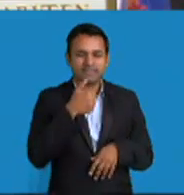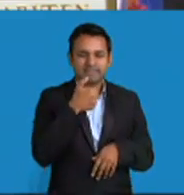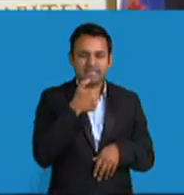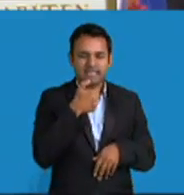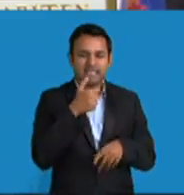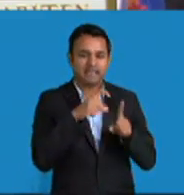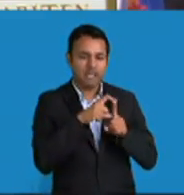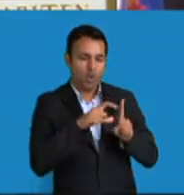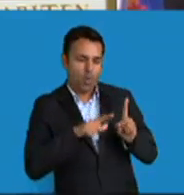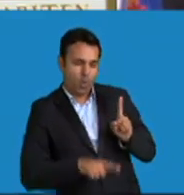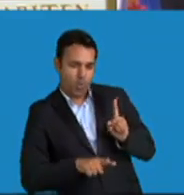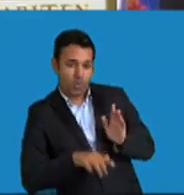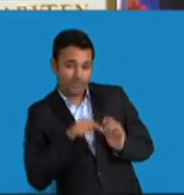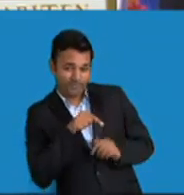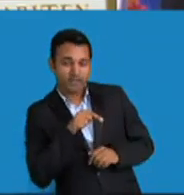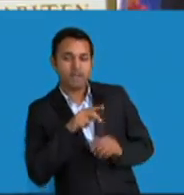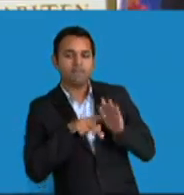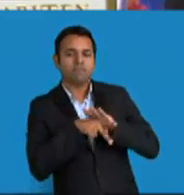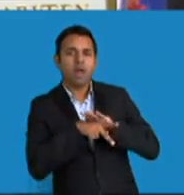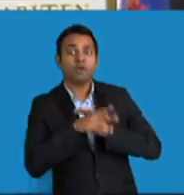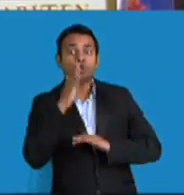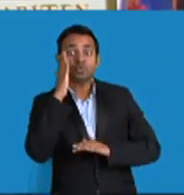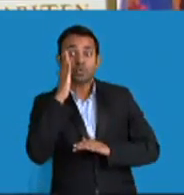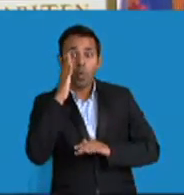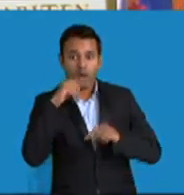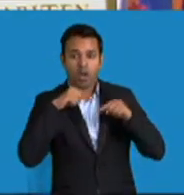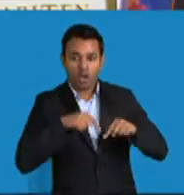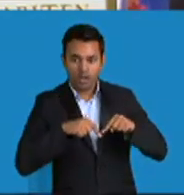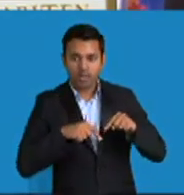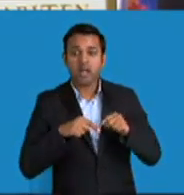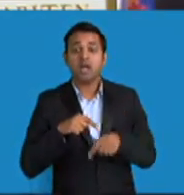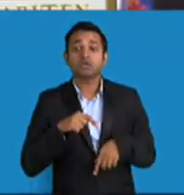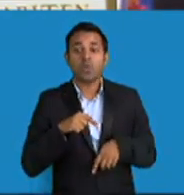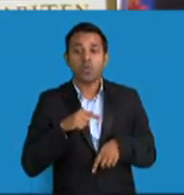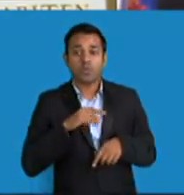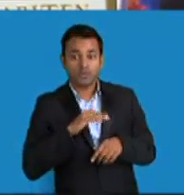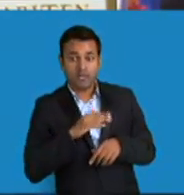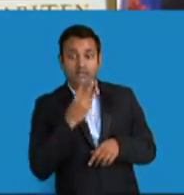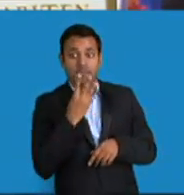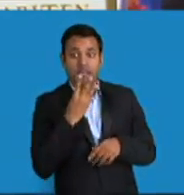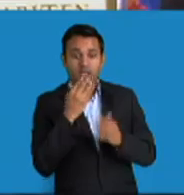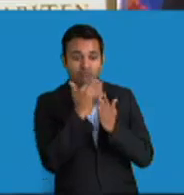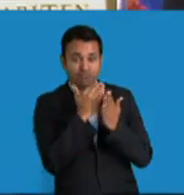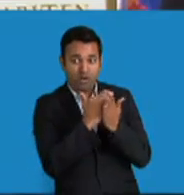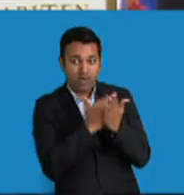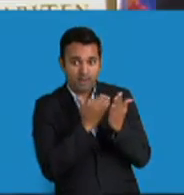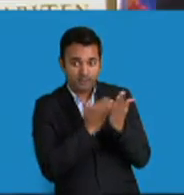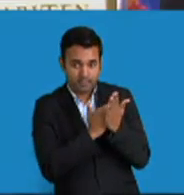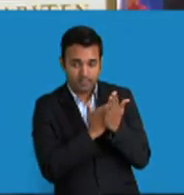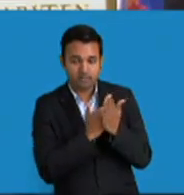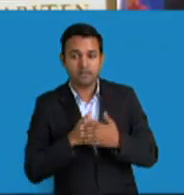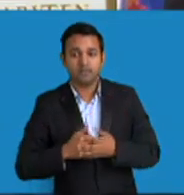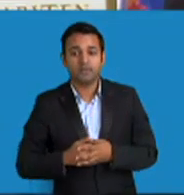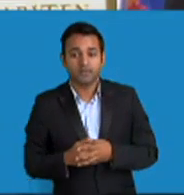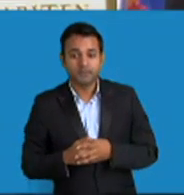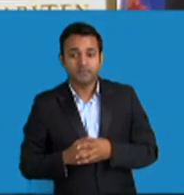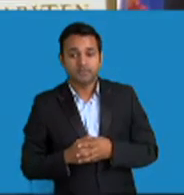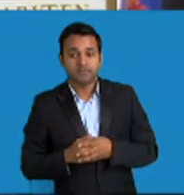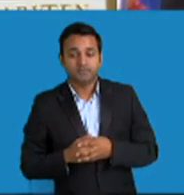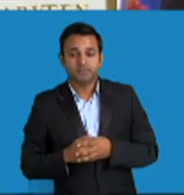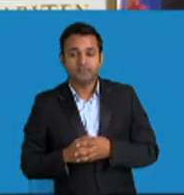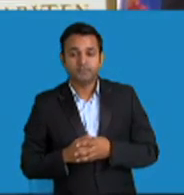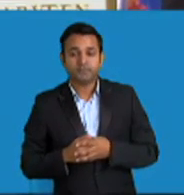school. Overall, meaning, Madam Speaker, taking into account 3 criteria: percent pass rate, number